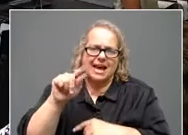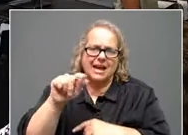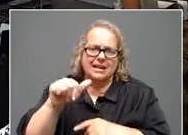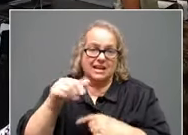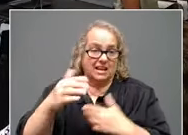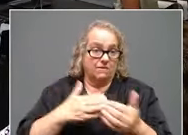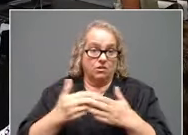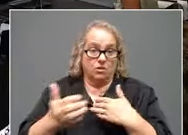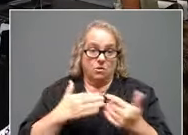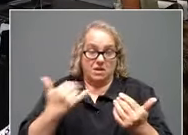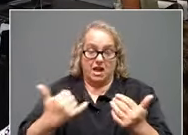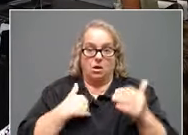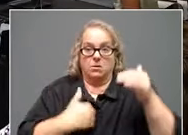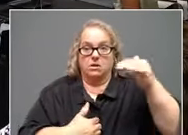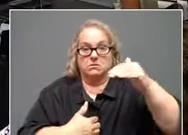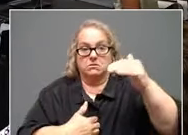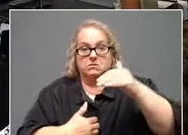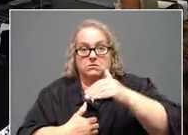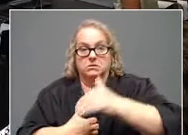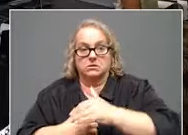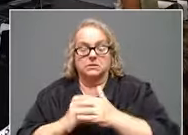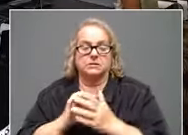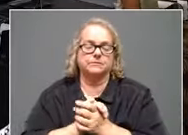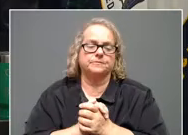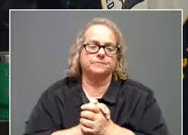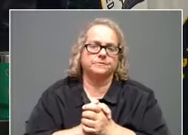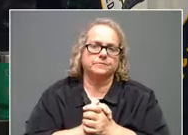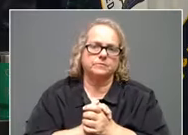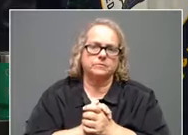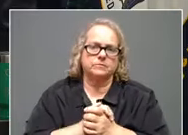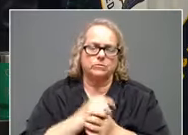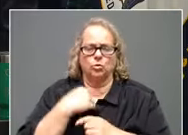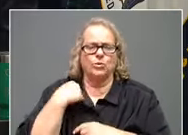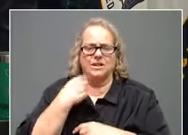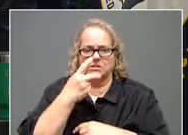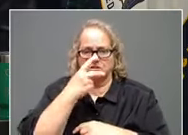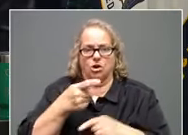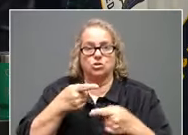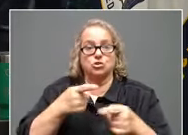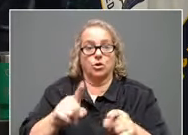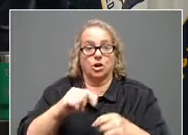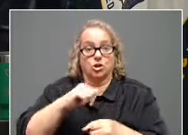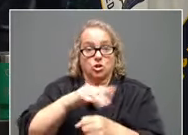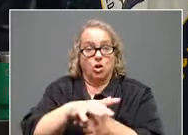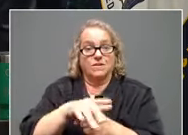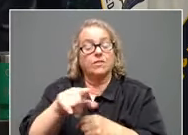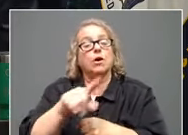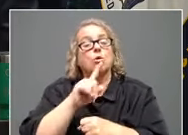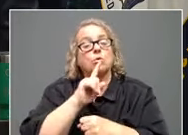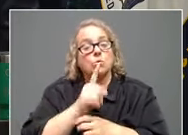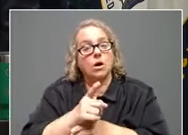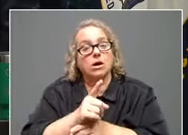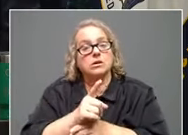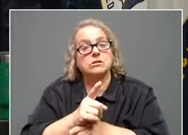trending downward? So we saw during COVID that there was a